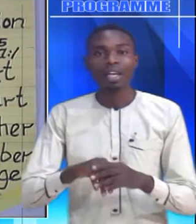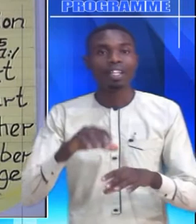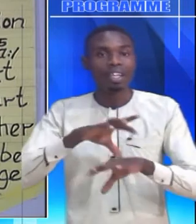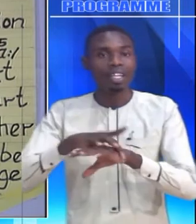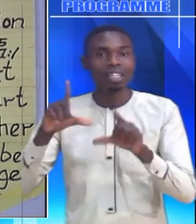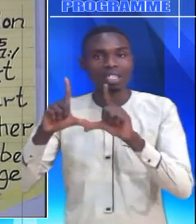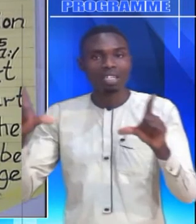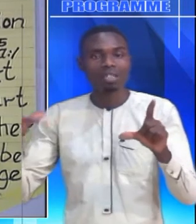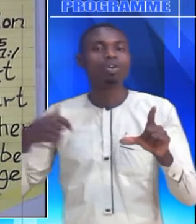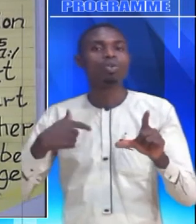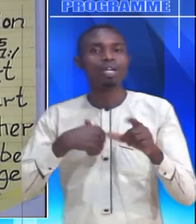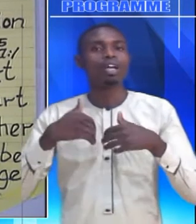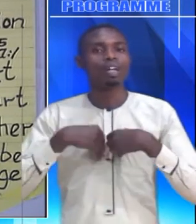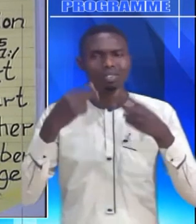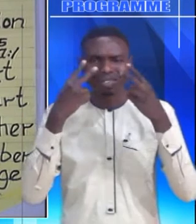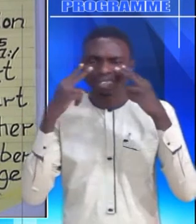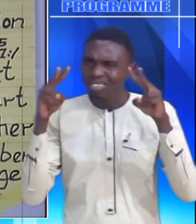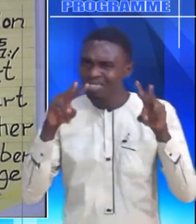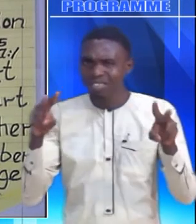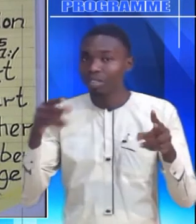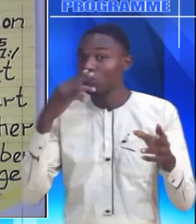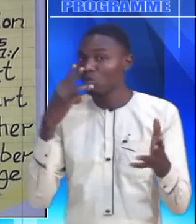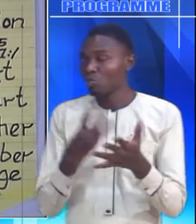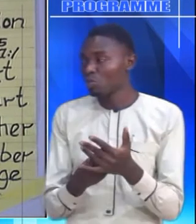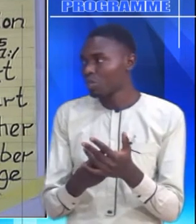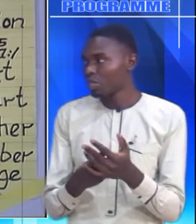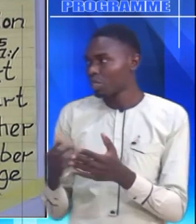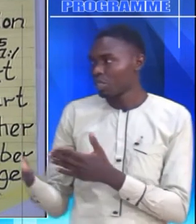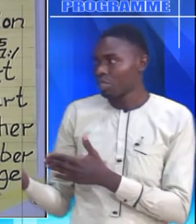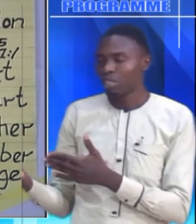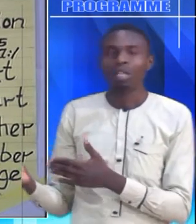this. So, one of you will ask your mate,